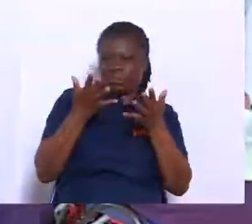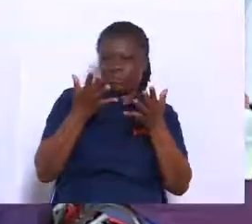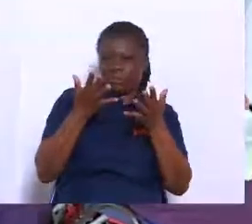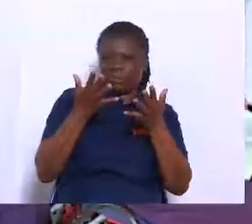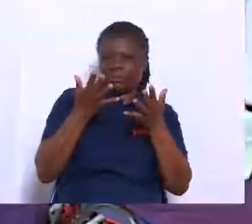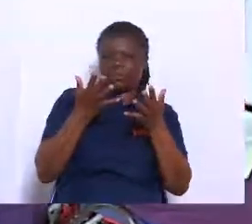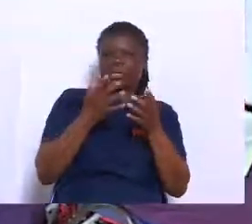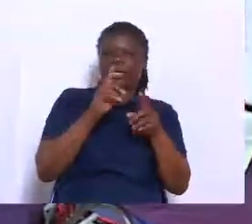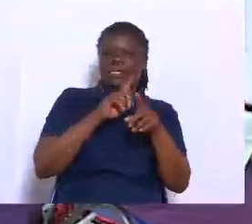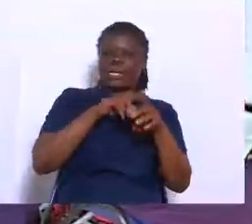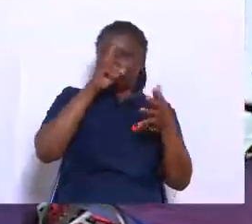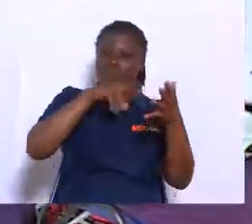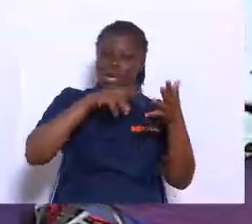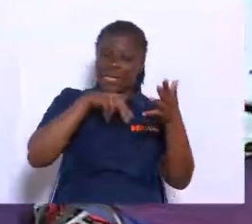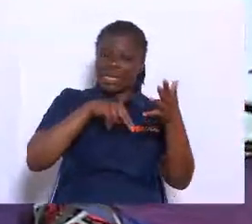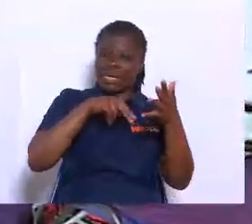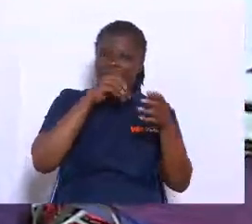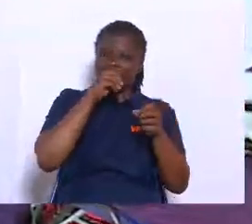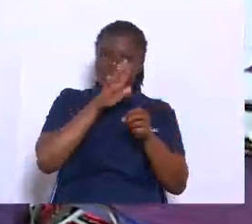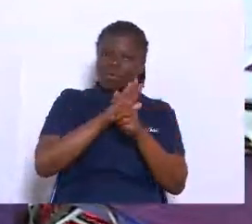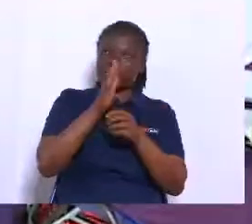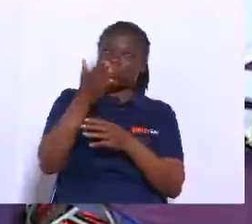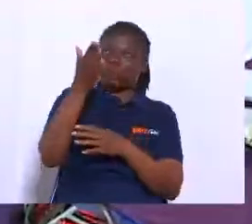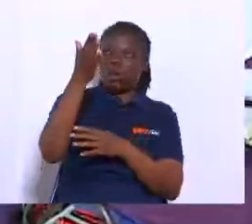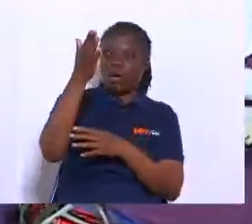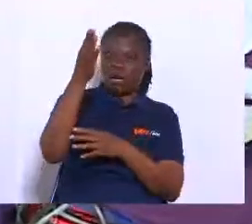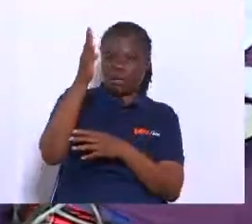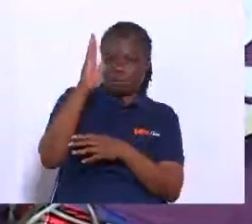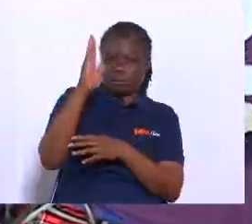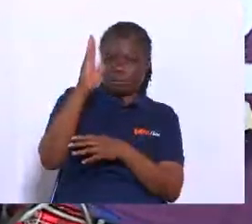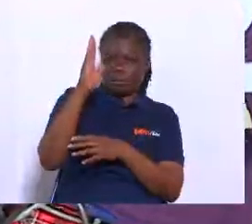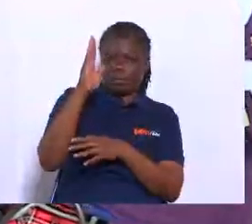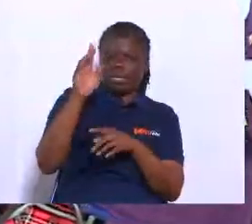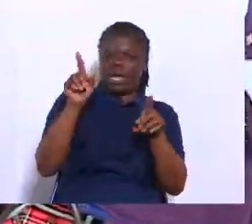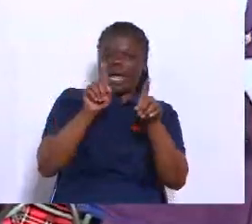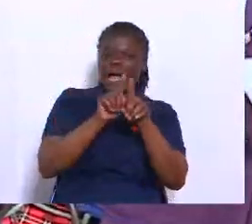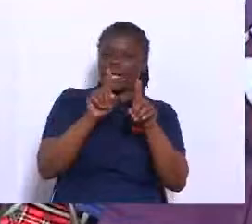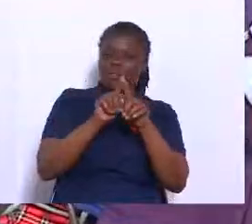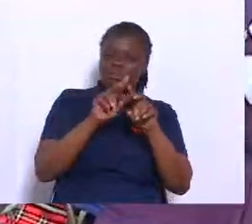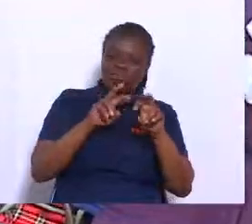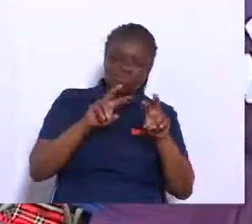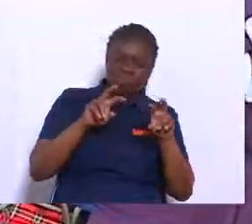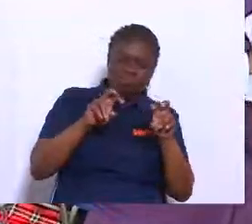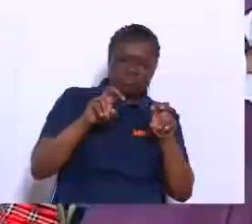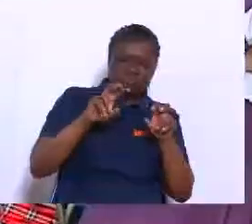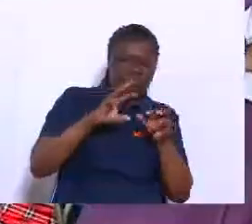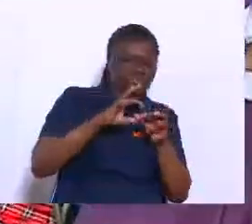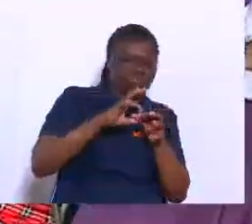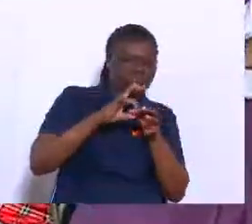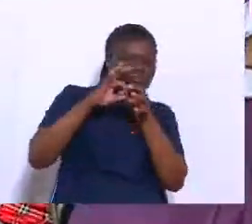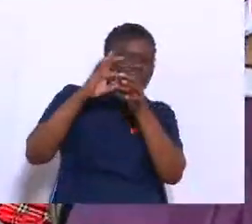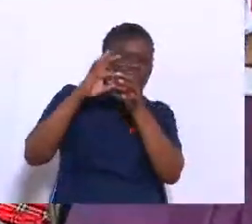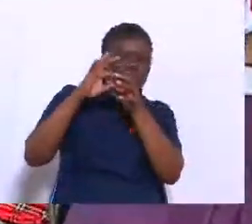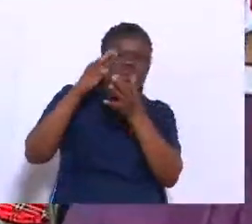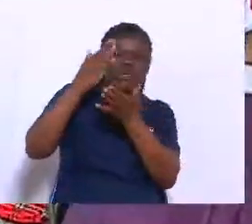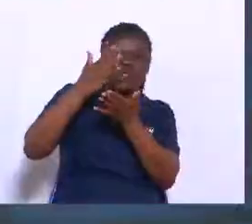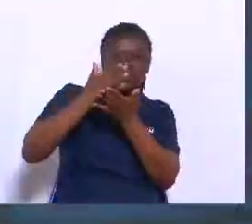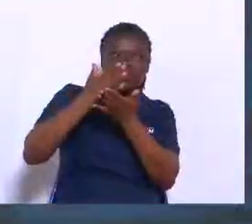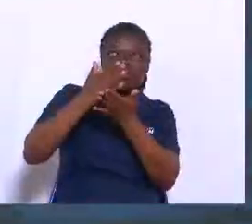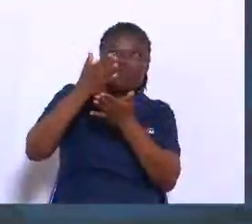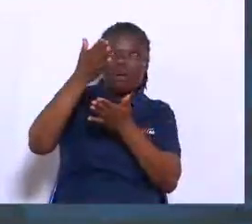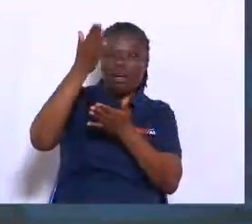we read the promises of God, as we saturate our minds with the truths of